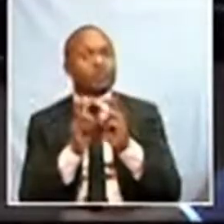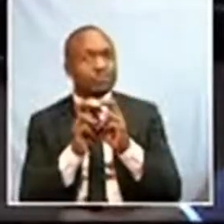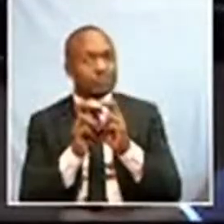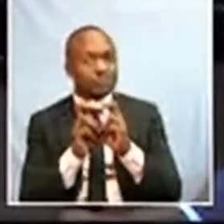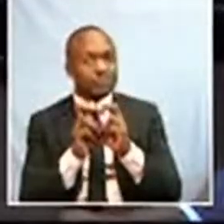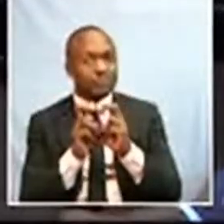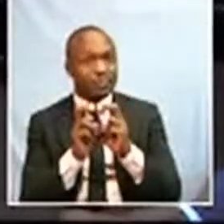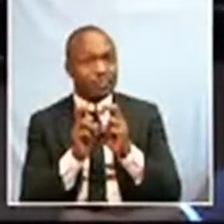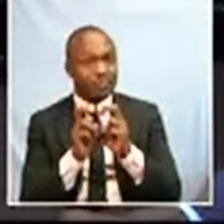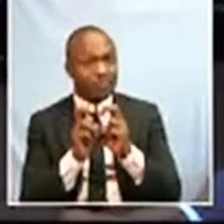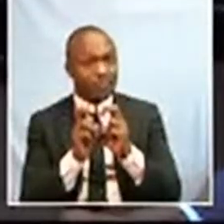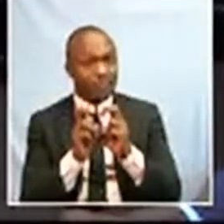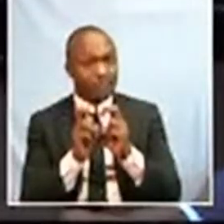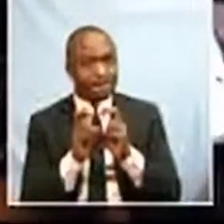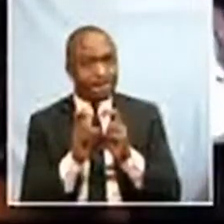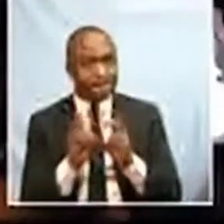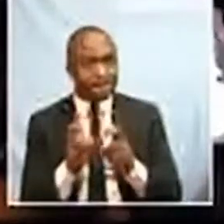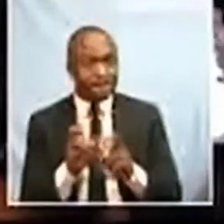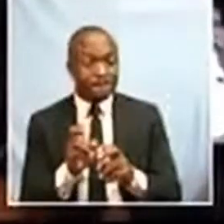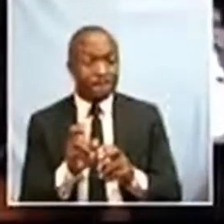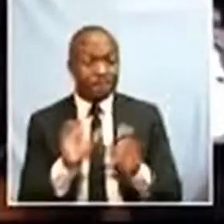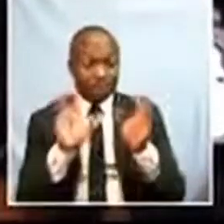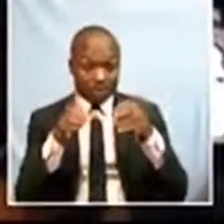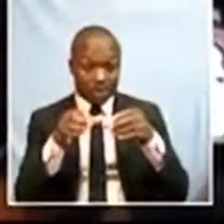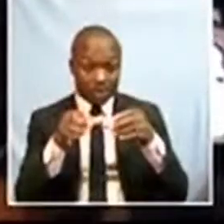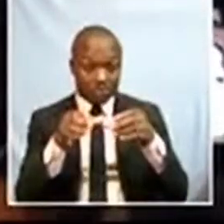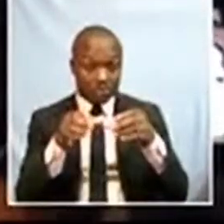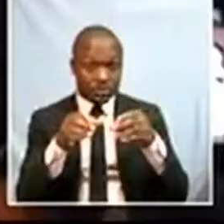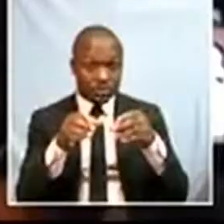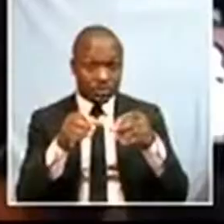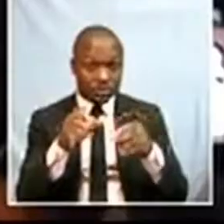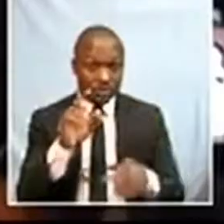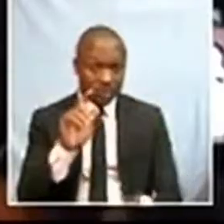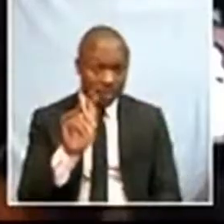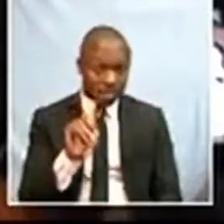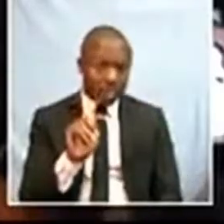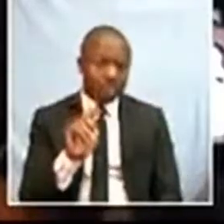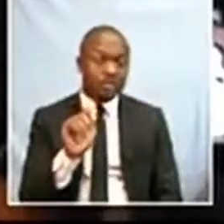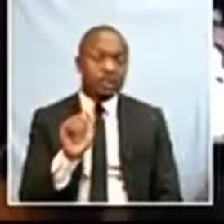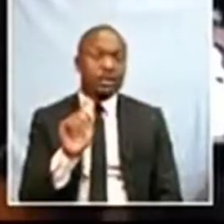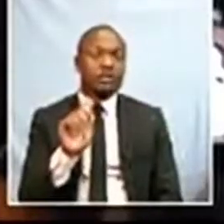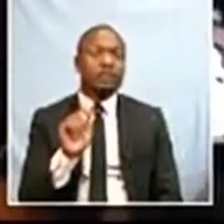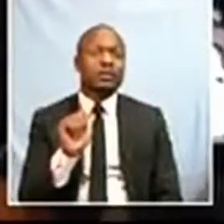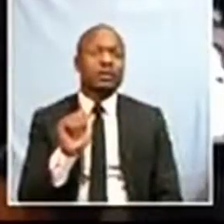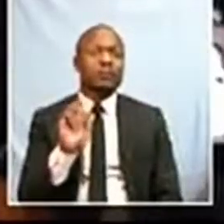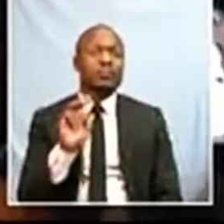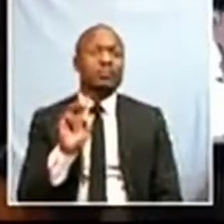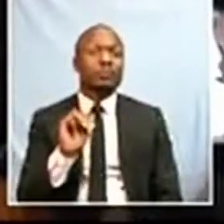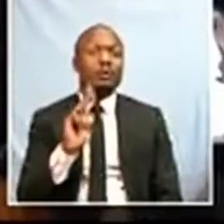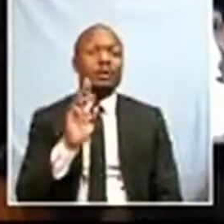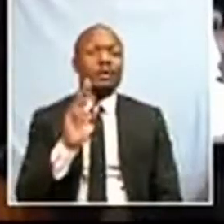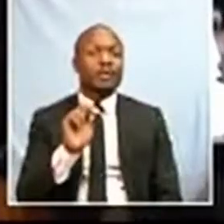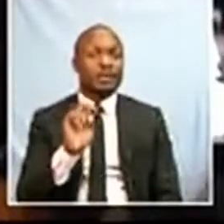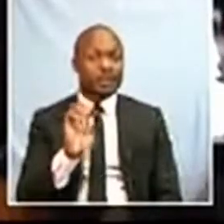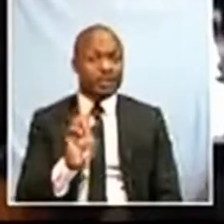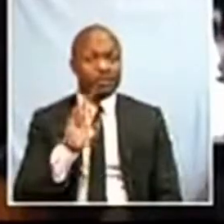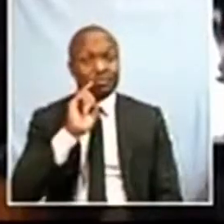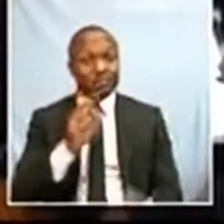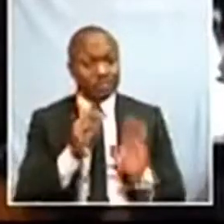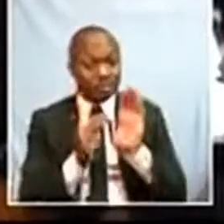between Council and Tata Mweni which should